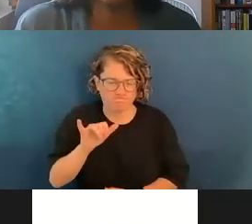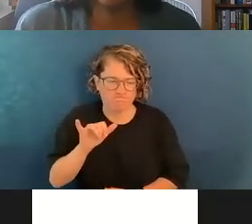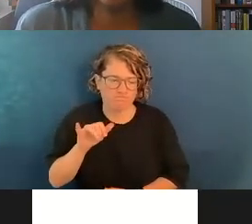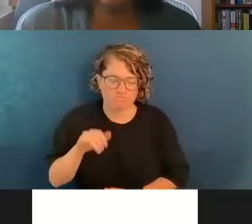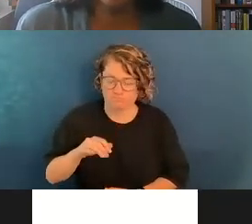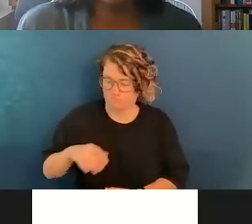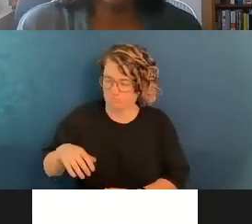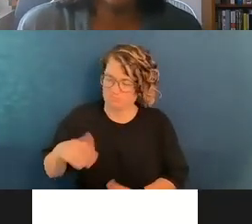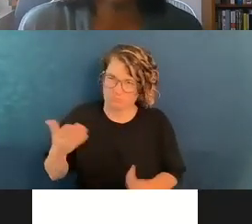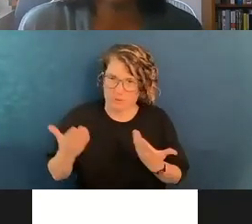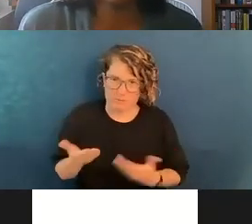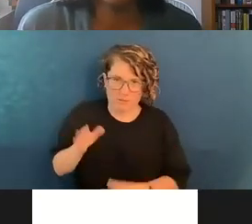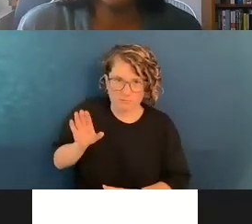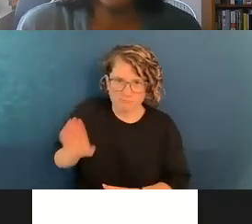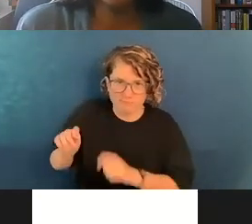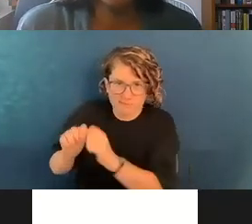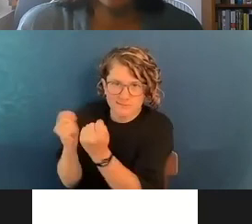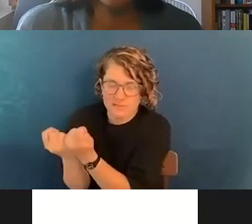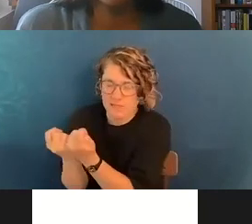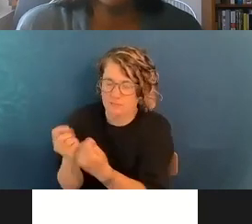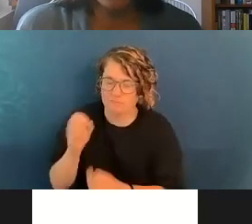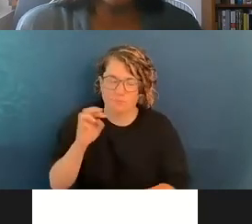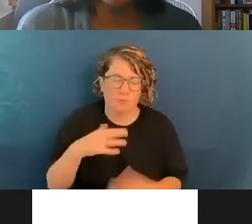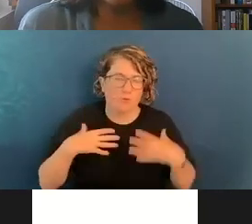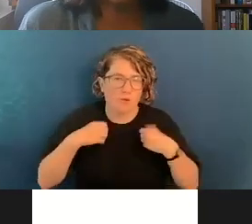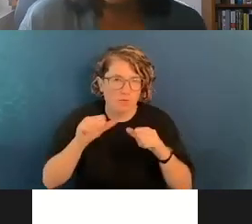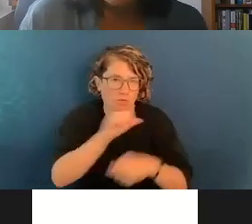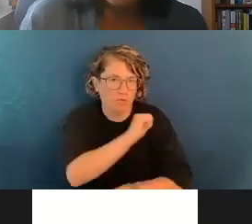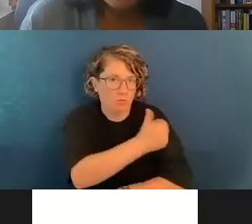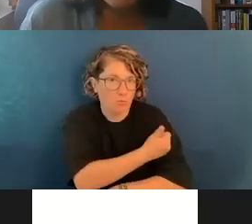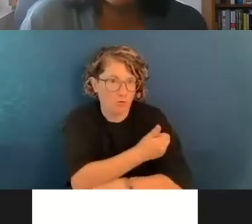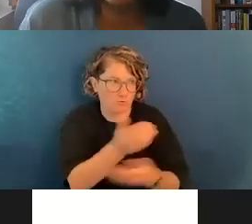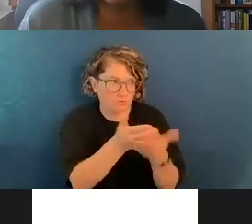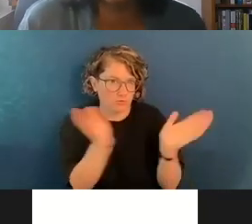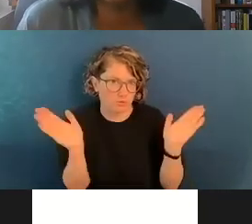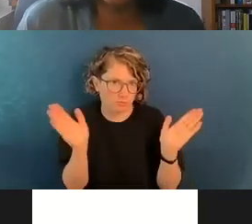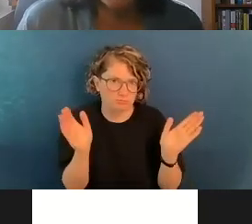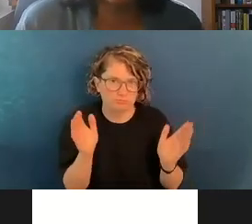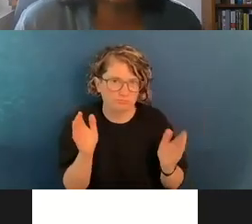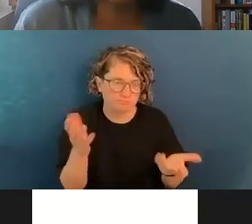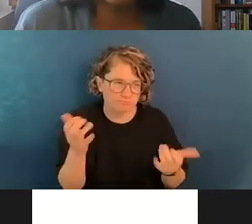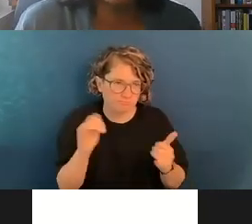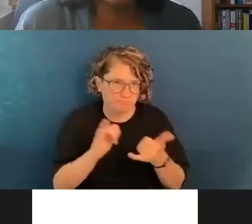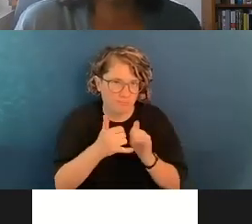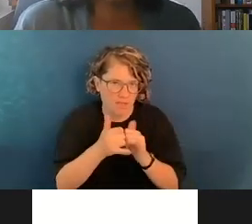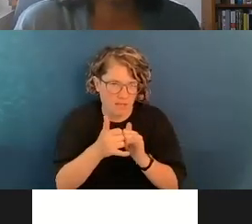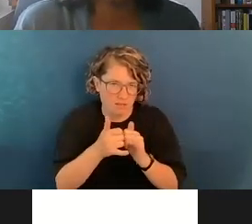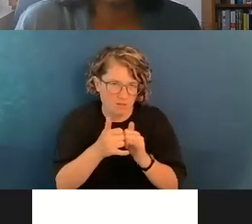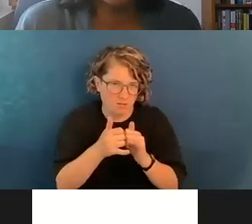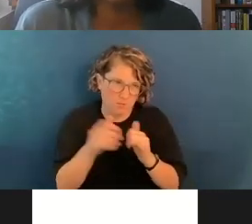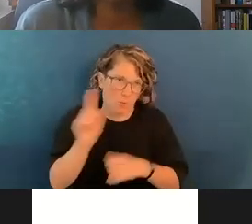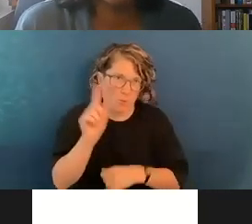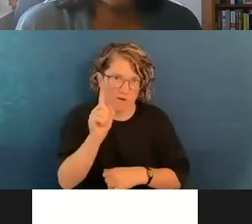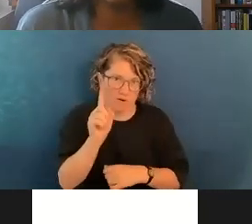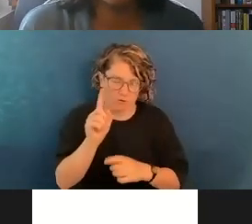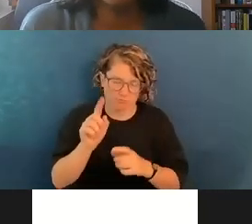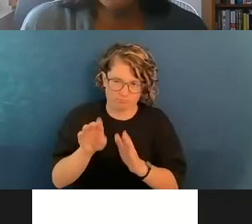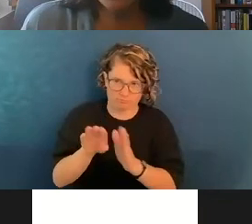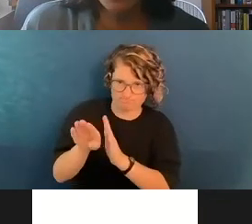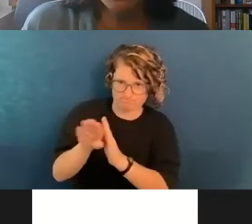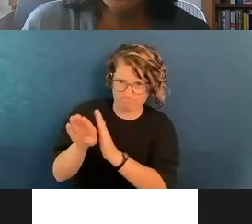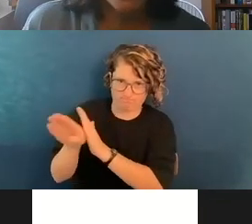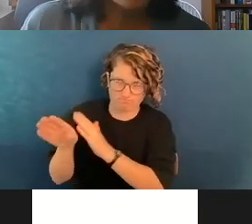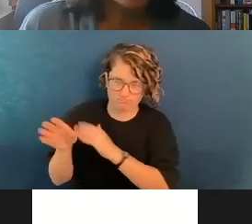teams or the whole health authority is in terms of we can't ever fully achieve cultural safety, but creating more culturally